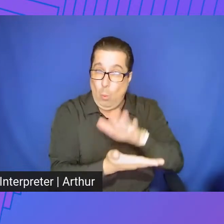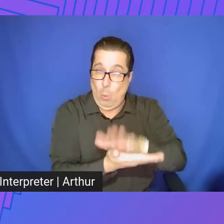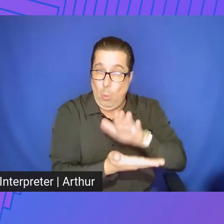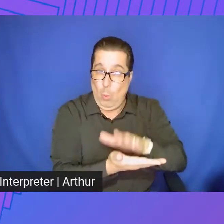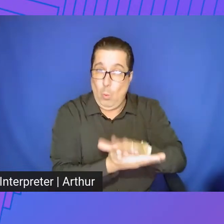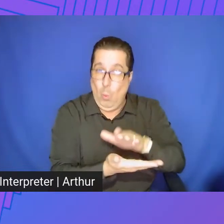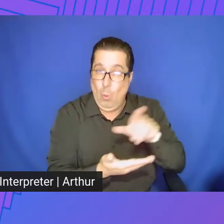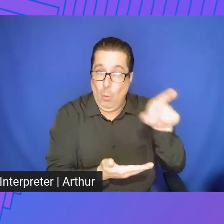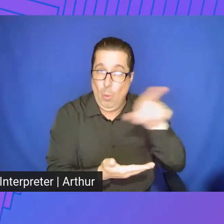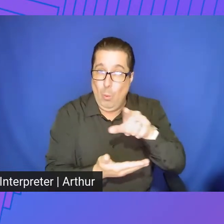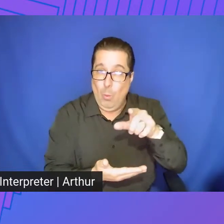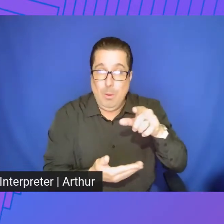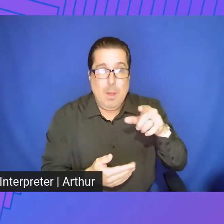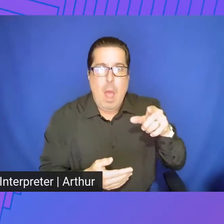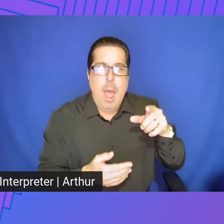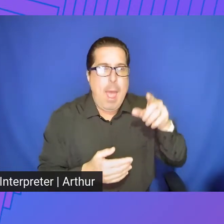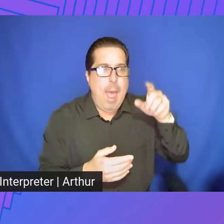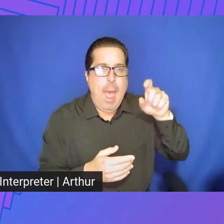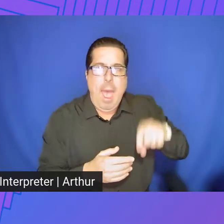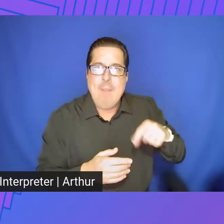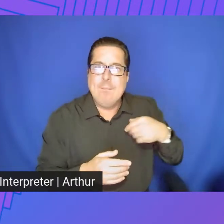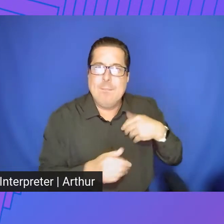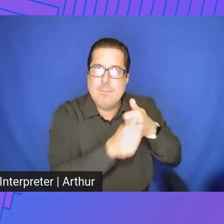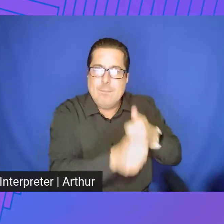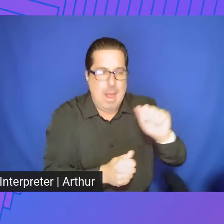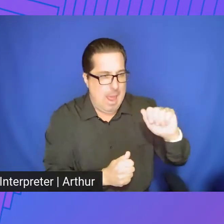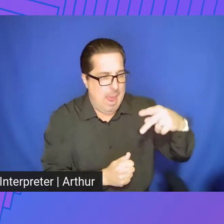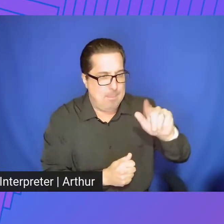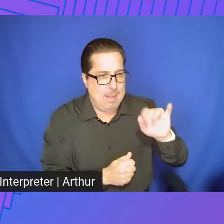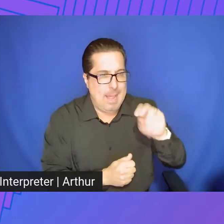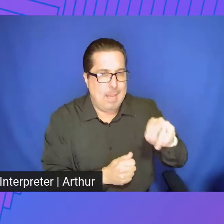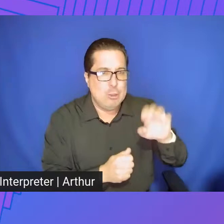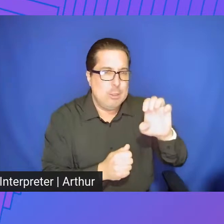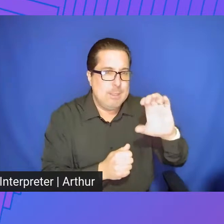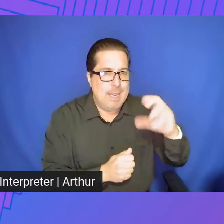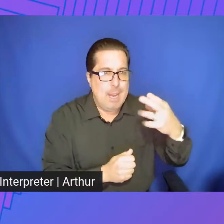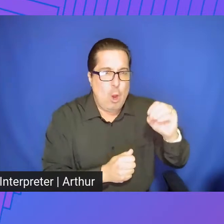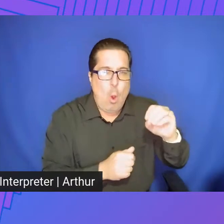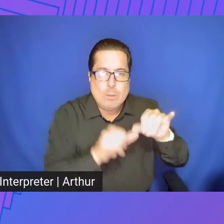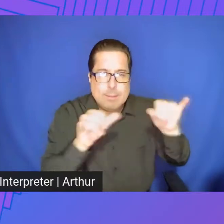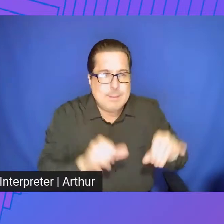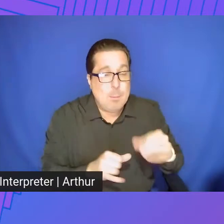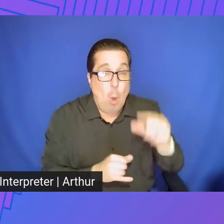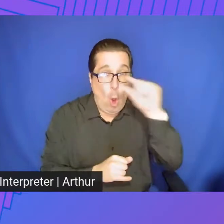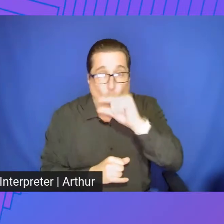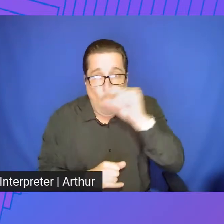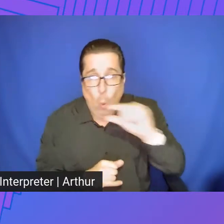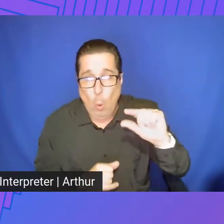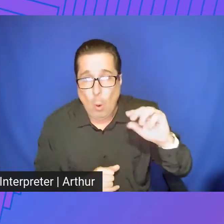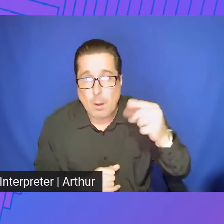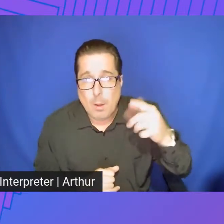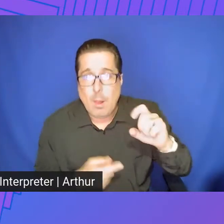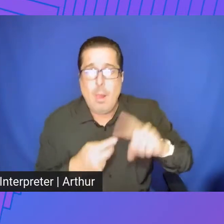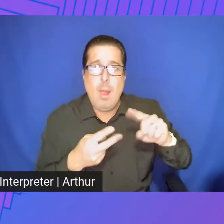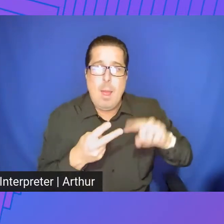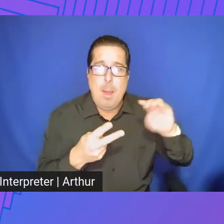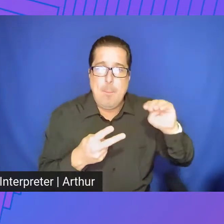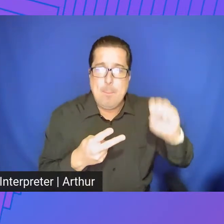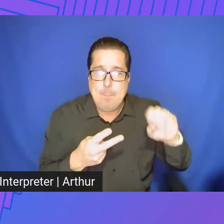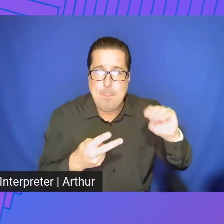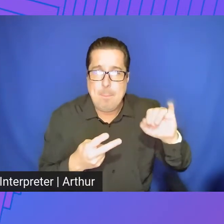by an application ecosystem. It's Google, or it's Microsoft, or it's Canvas, or it's a combination of